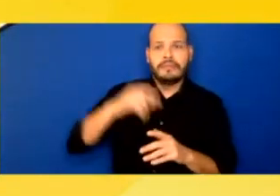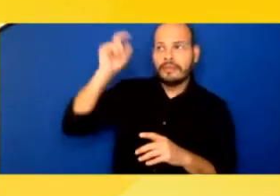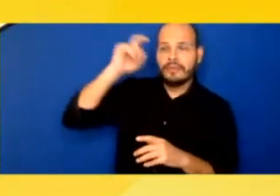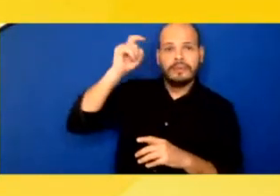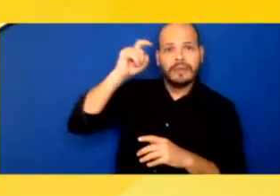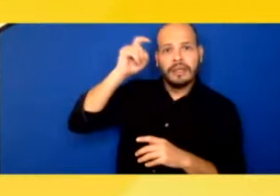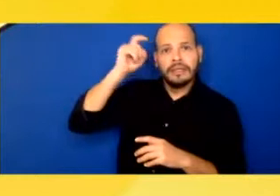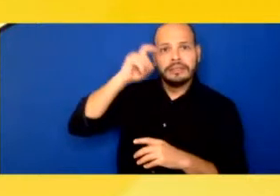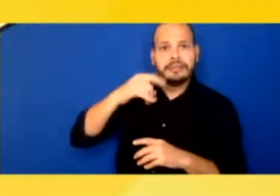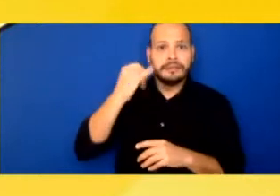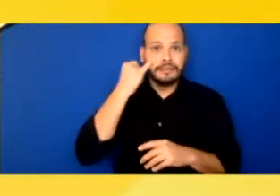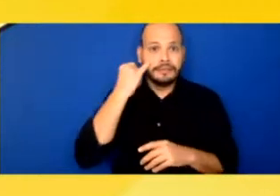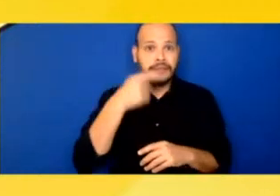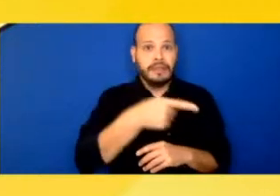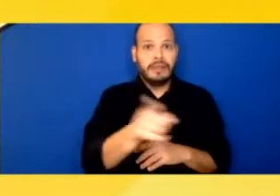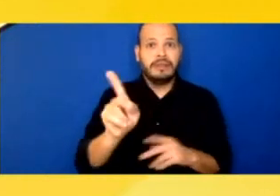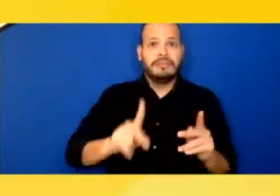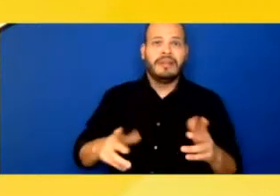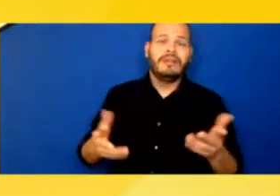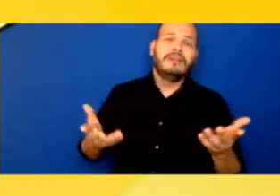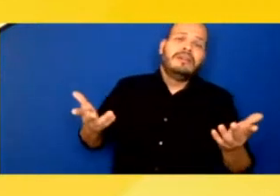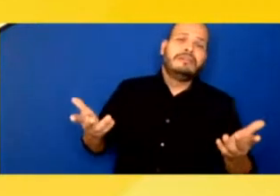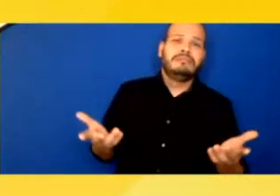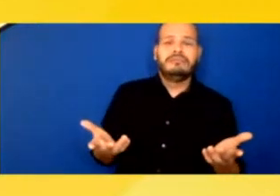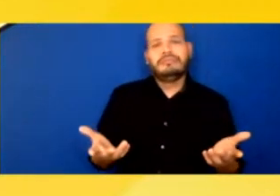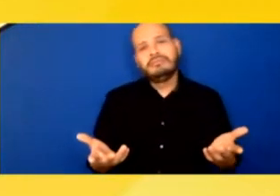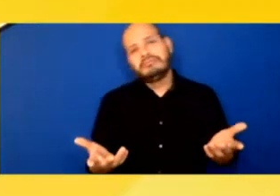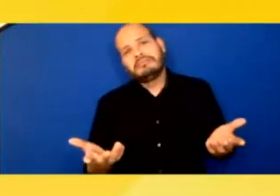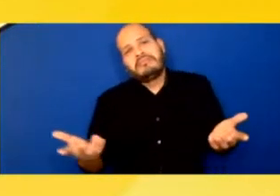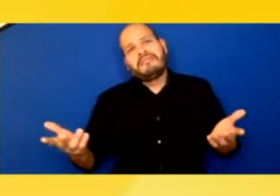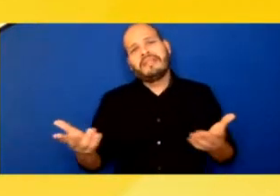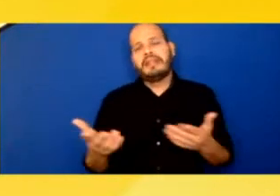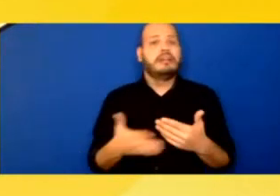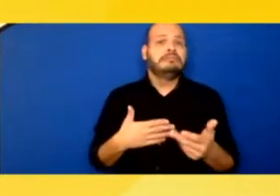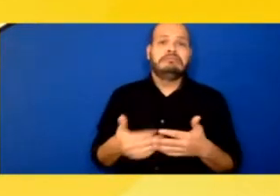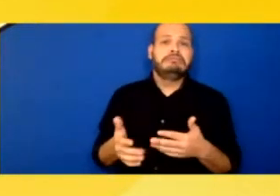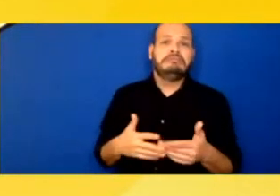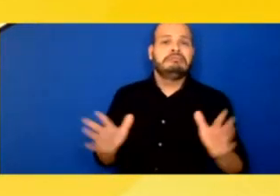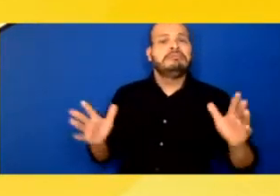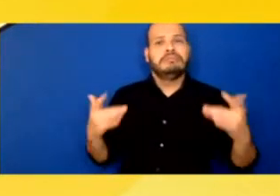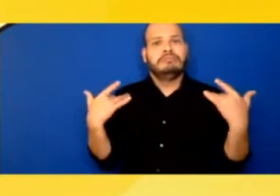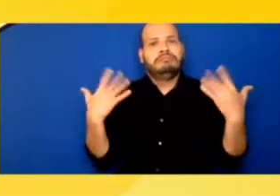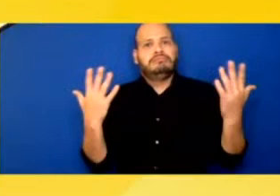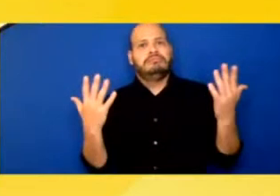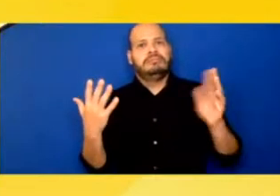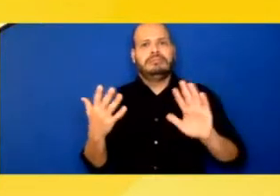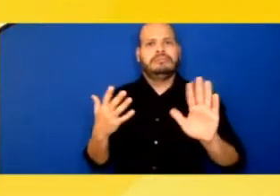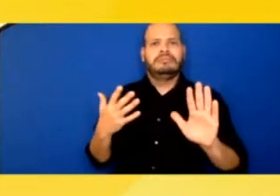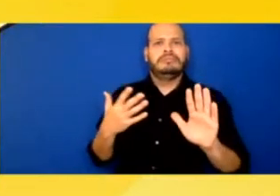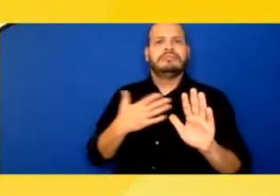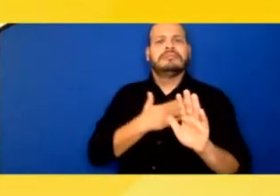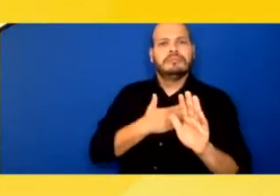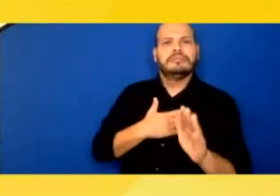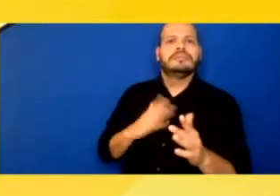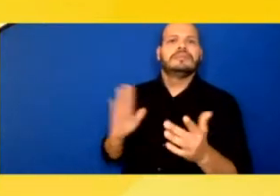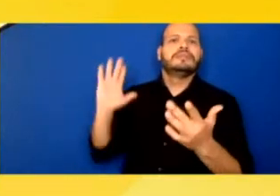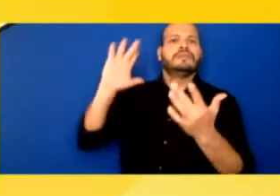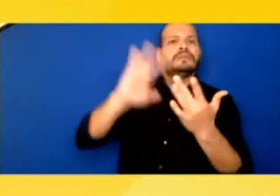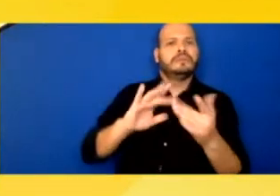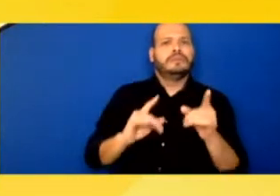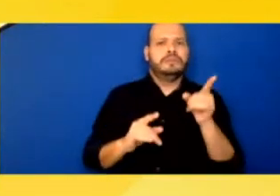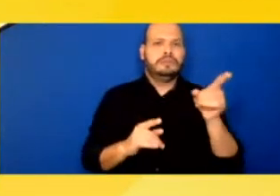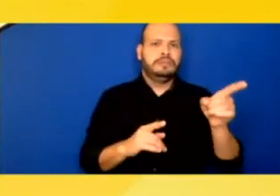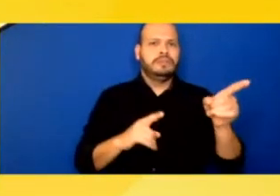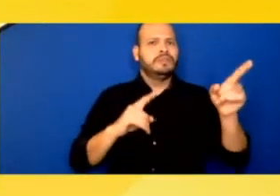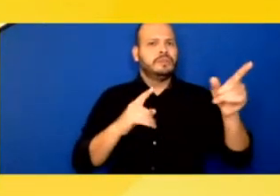and strength to stand firm in the face of any opposition that would try to intimidate and minimize our vote. We need